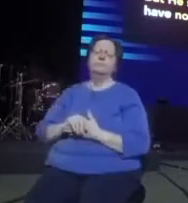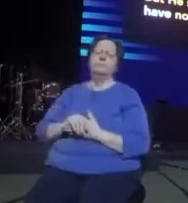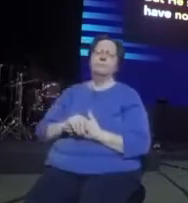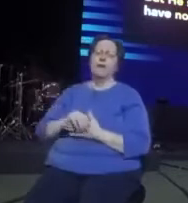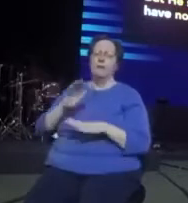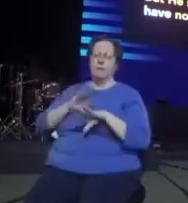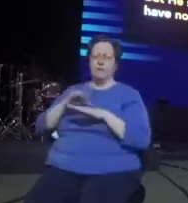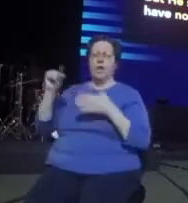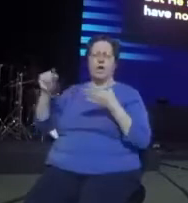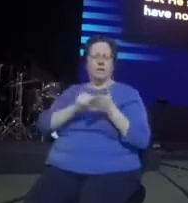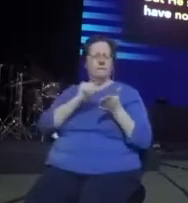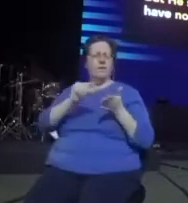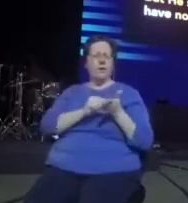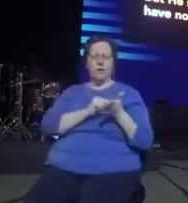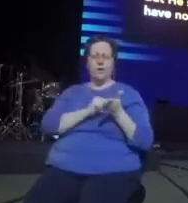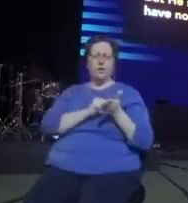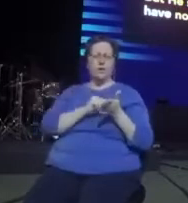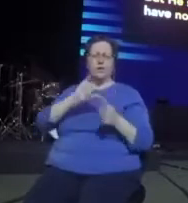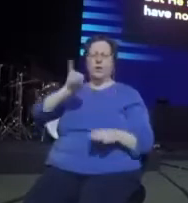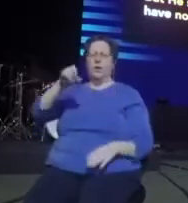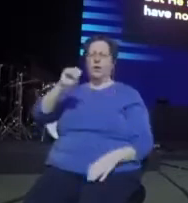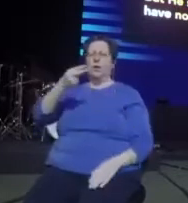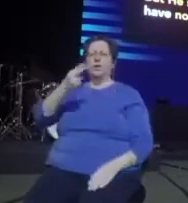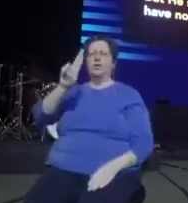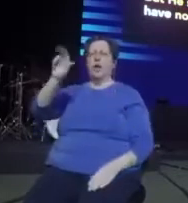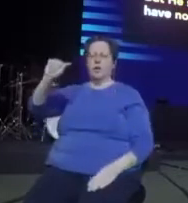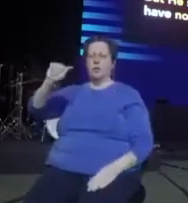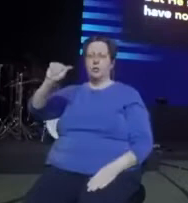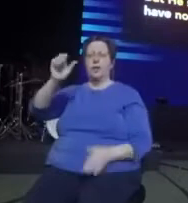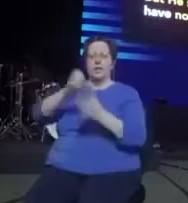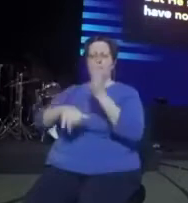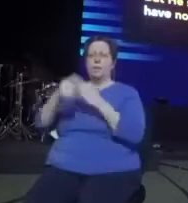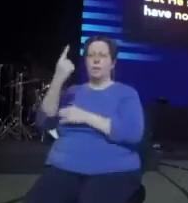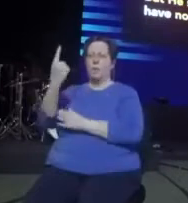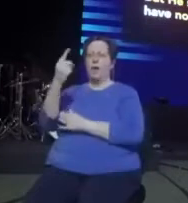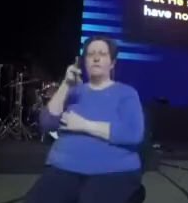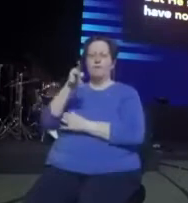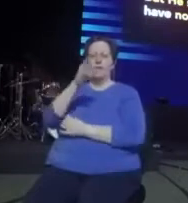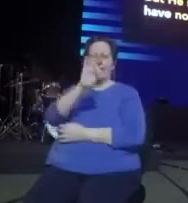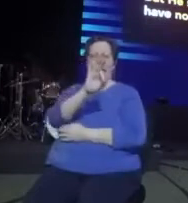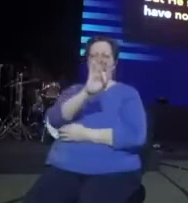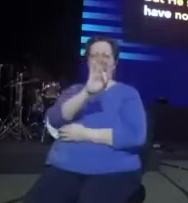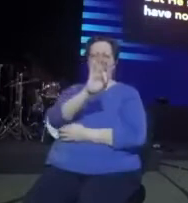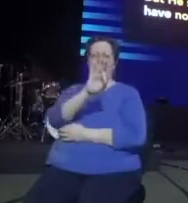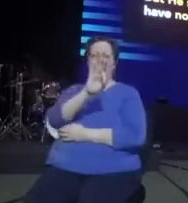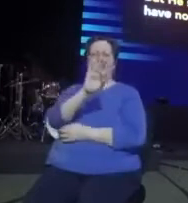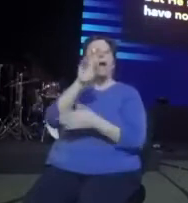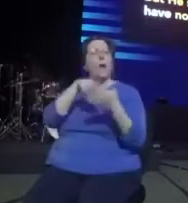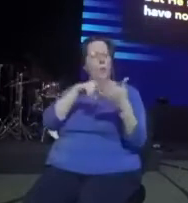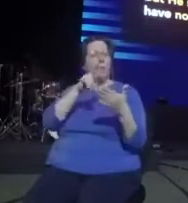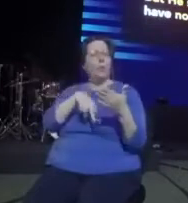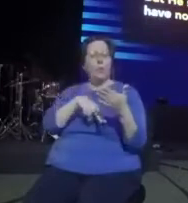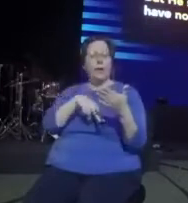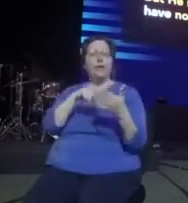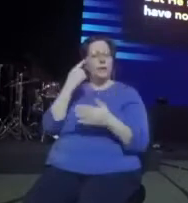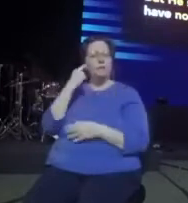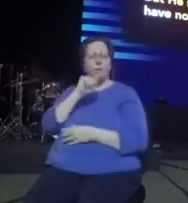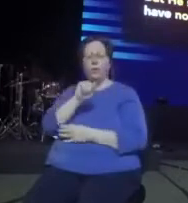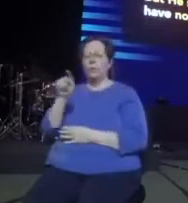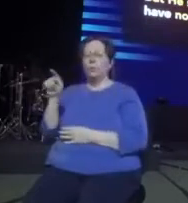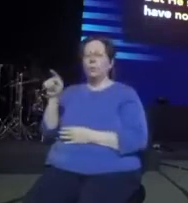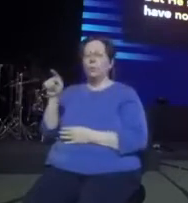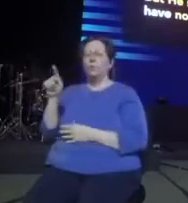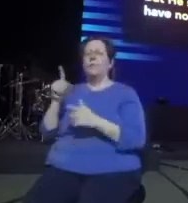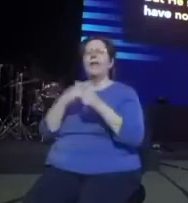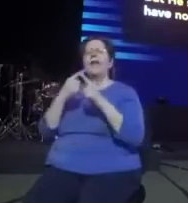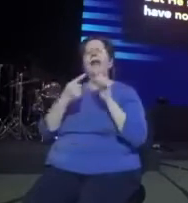verse, and he brought it up in Joshua, the first chapter, in verse number 9. I want to read the chapter to you, and then I